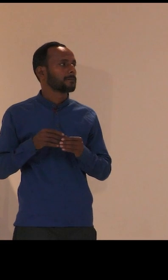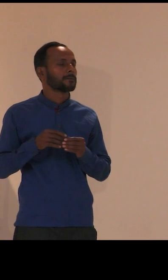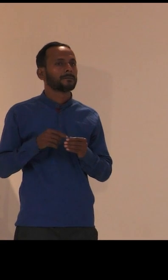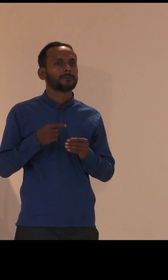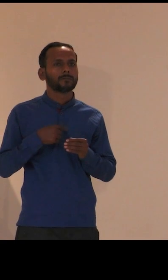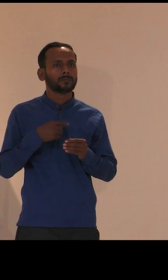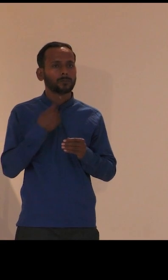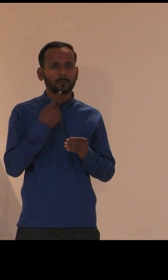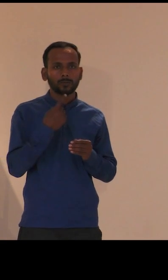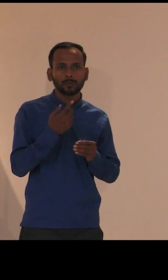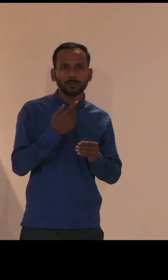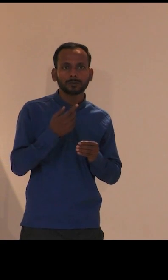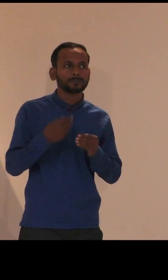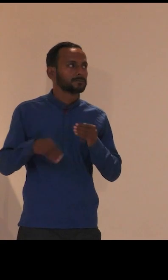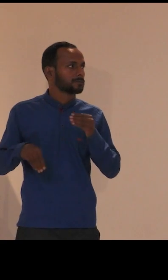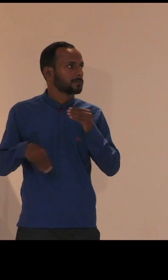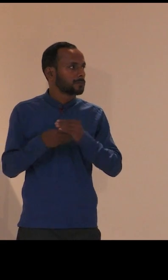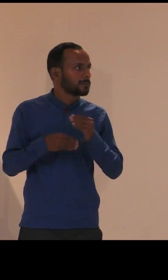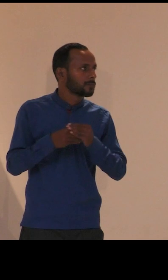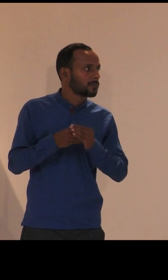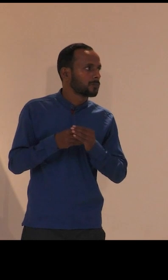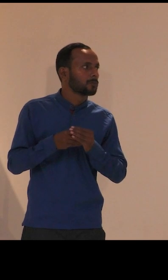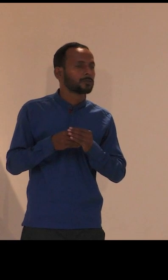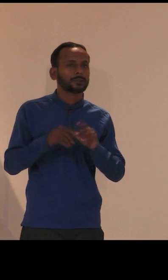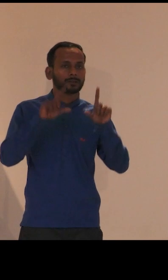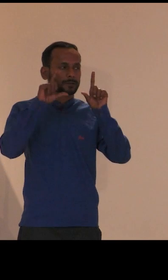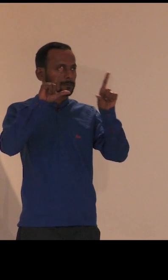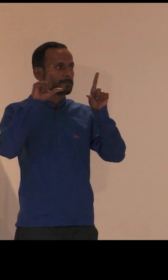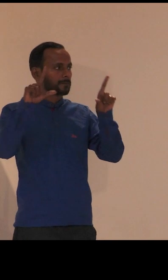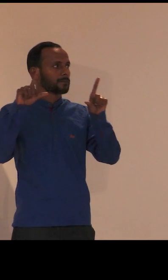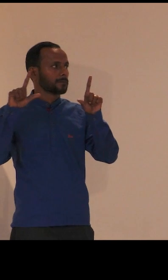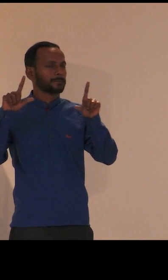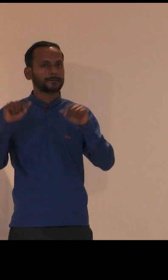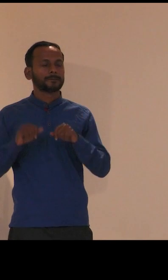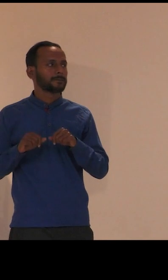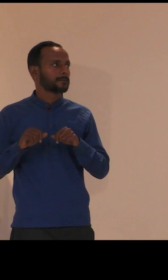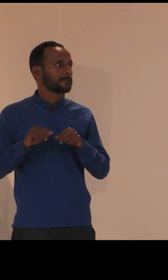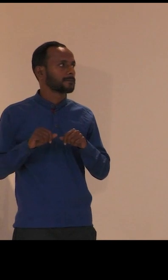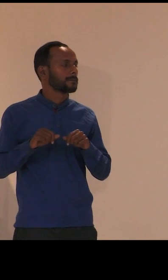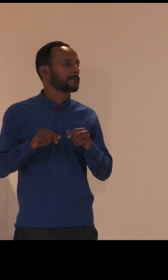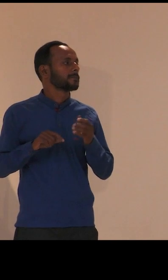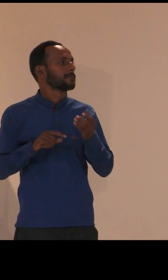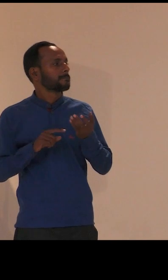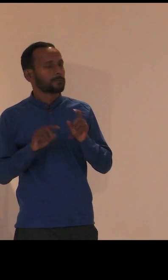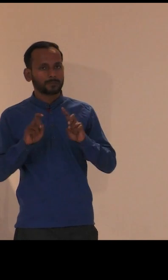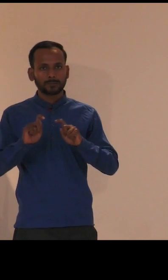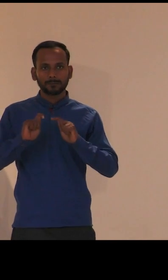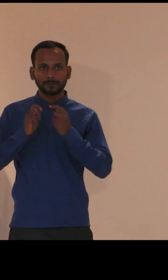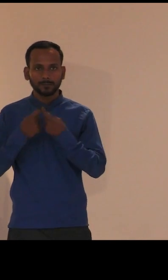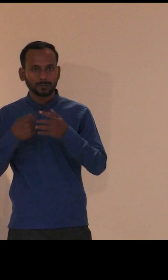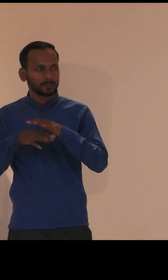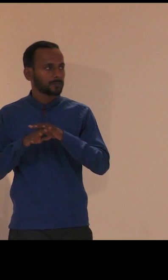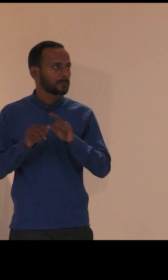we also involve, like the photograph that on the left is obviously our team in PARI at an